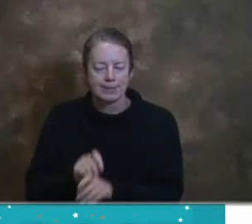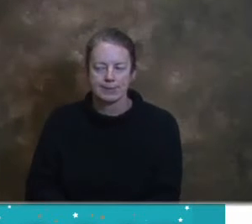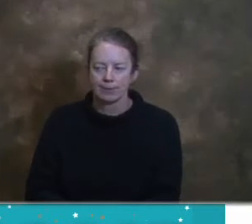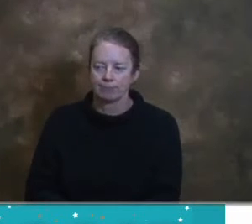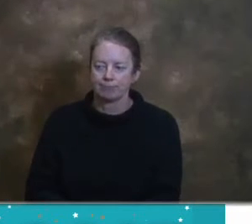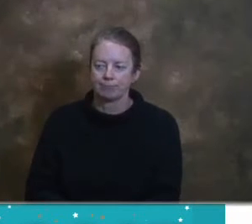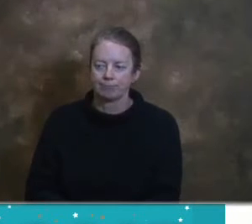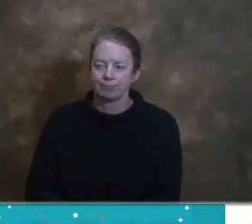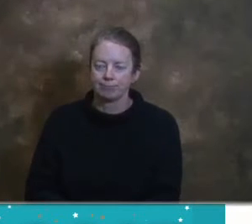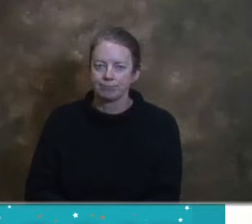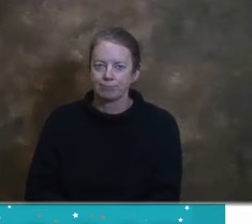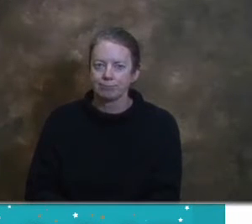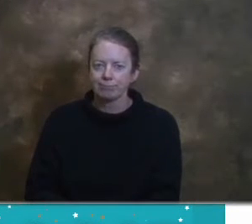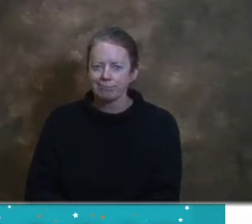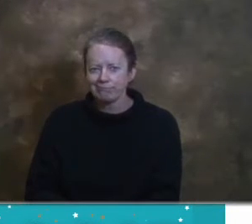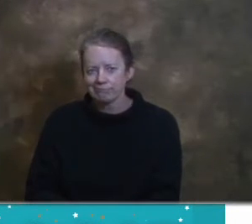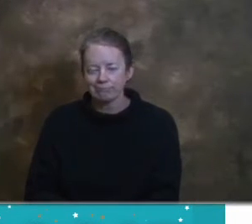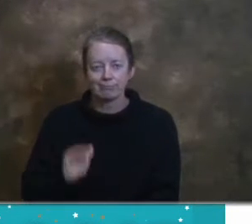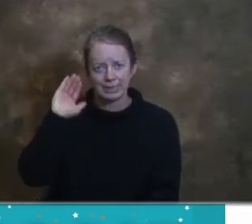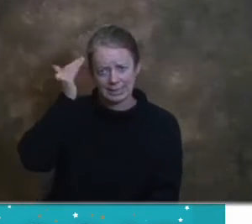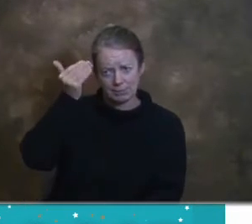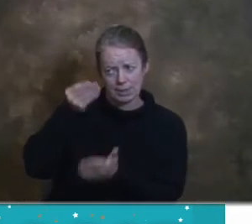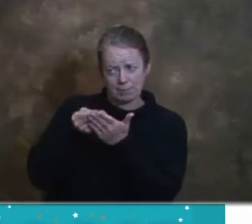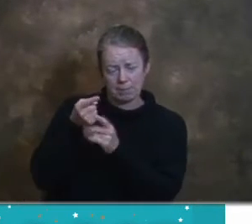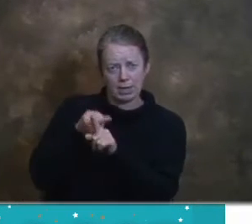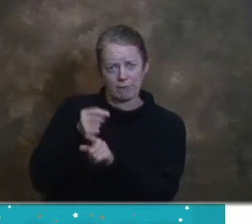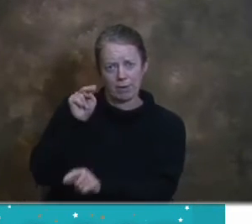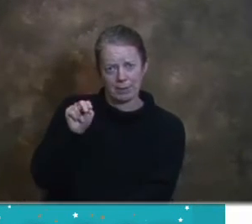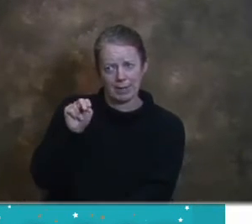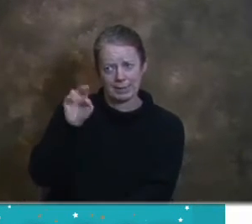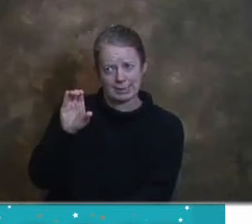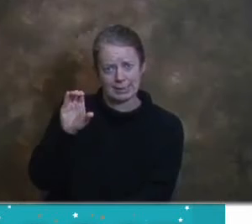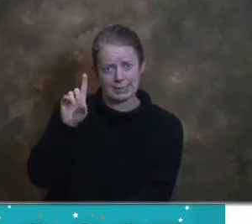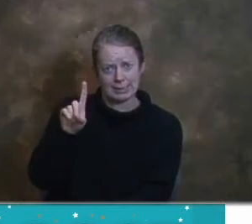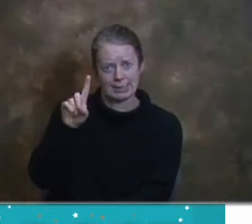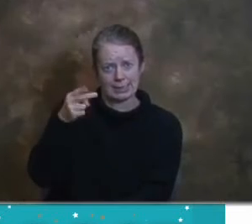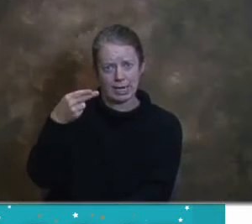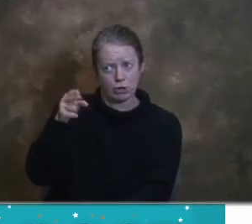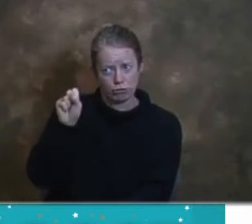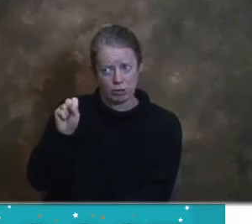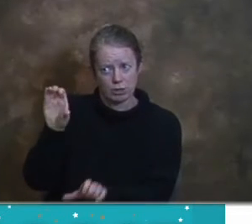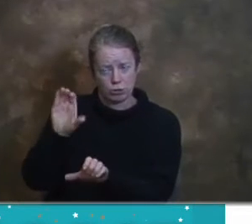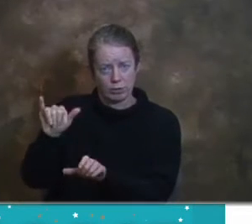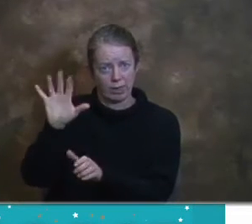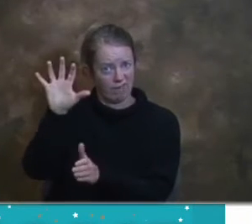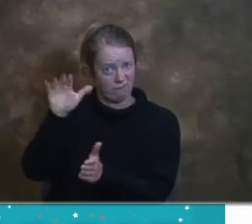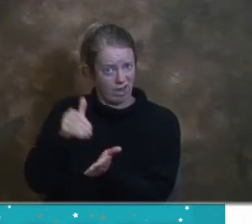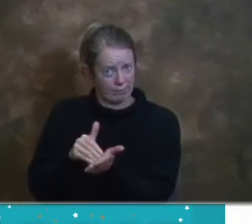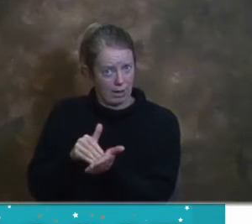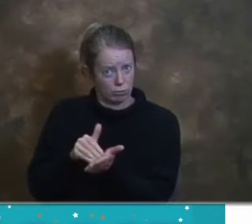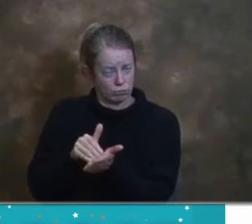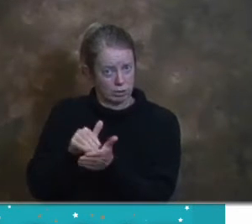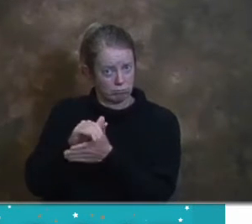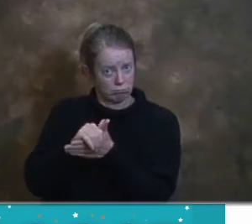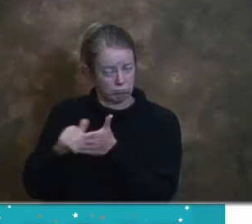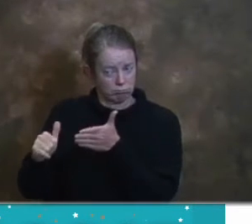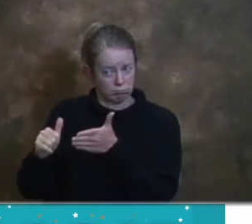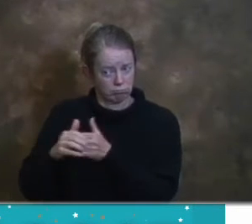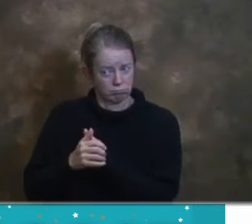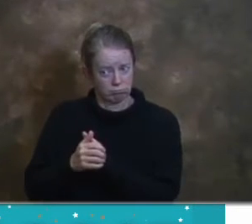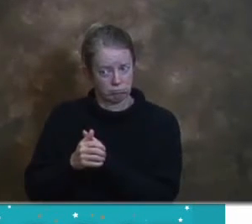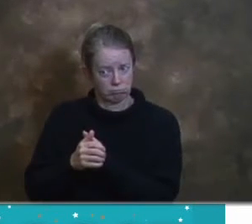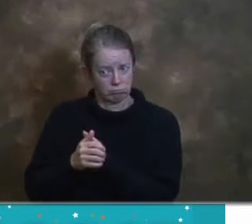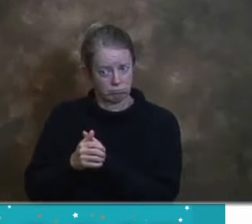I think it sounded like there's money from NCDHHS to do that for 5,000. Is there a scenario, is